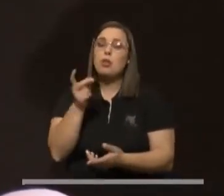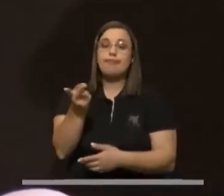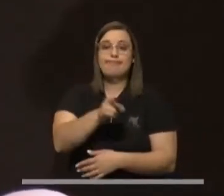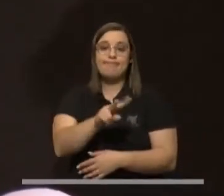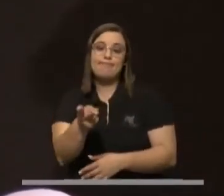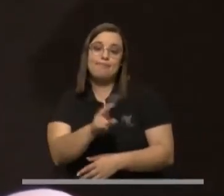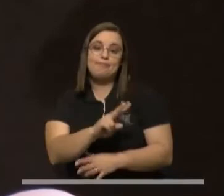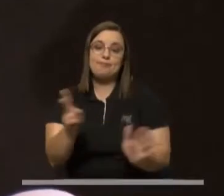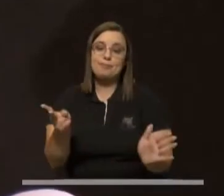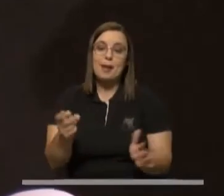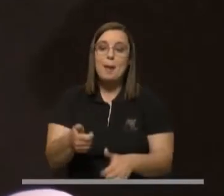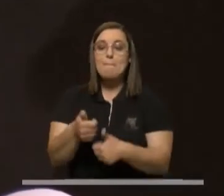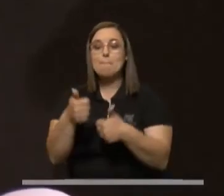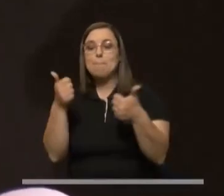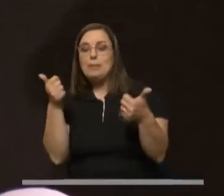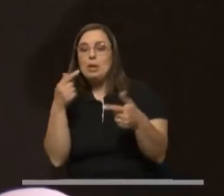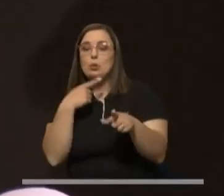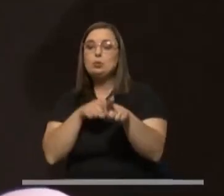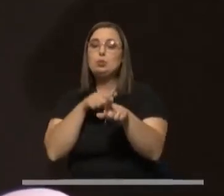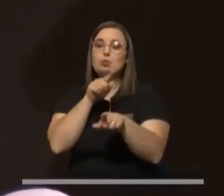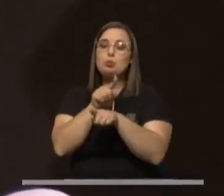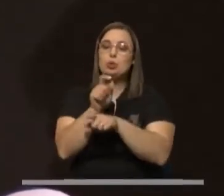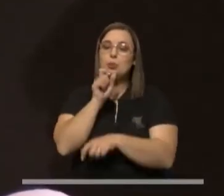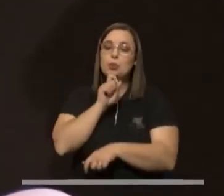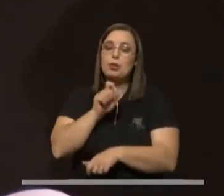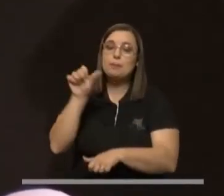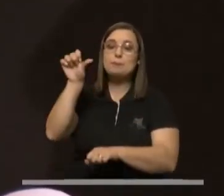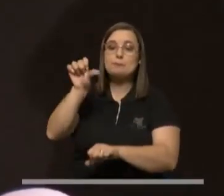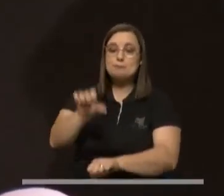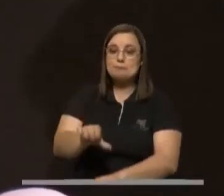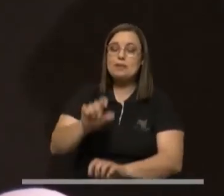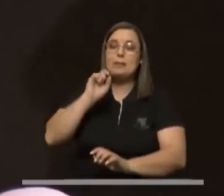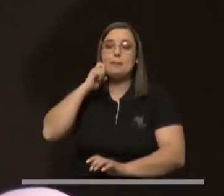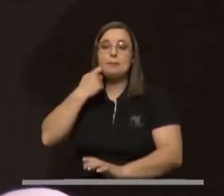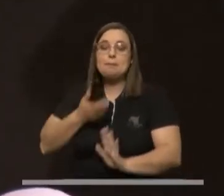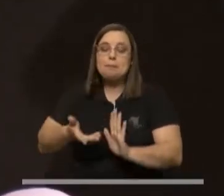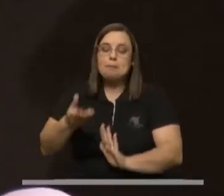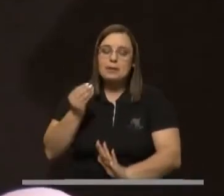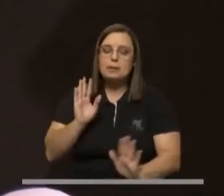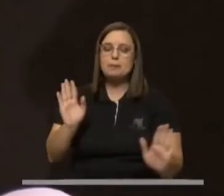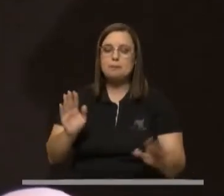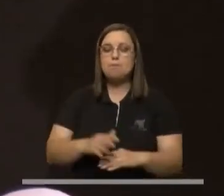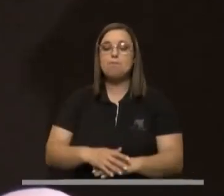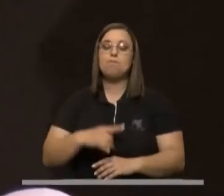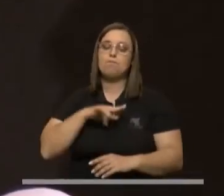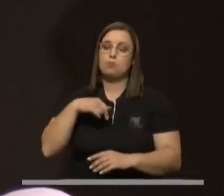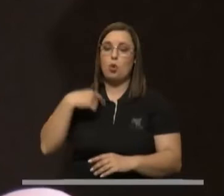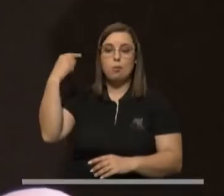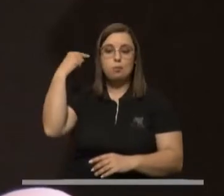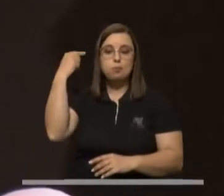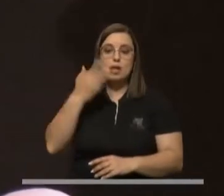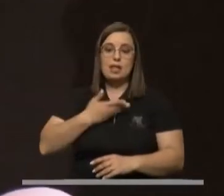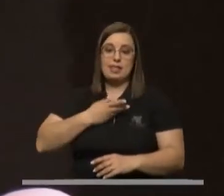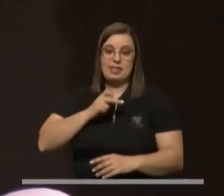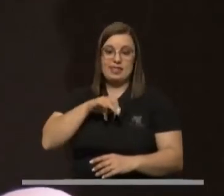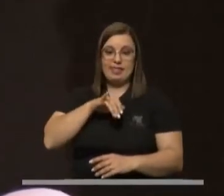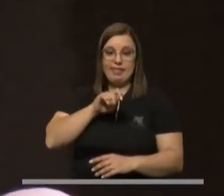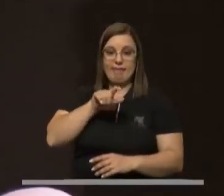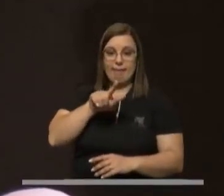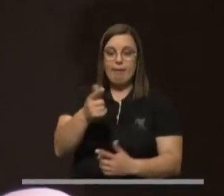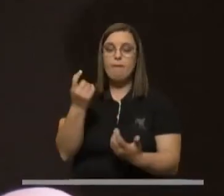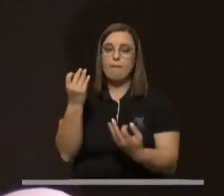invitation. I mean, you can answer both ways. Maybe it could work better, and maybe there are more risks. We